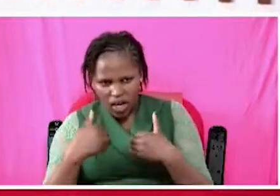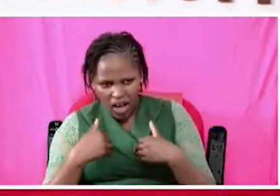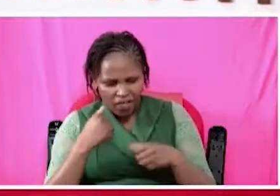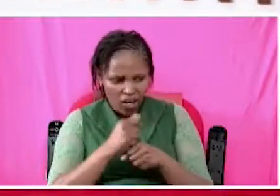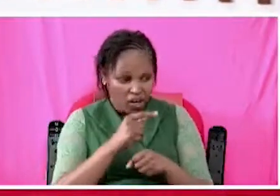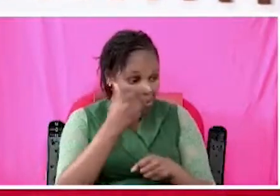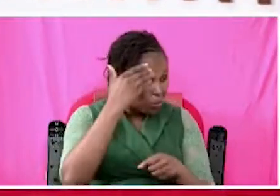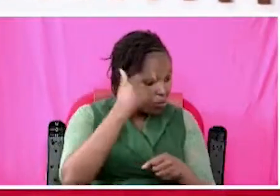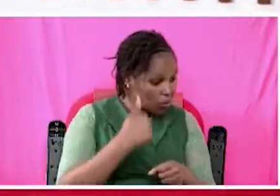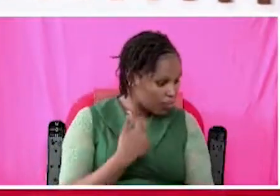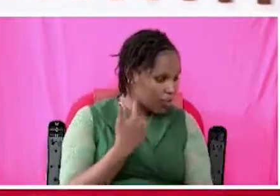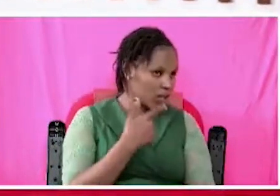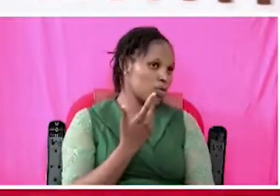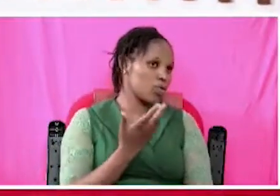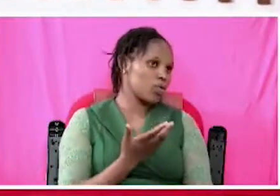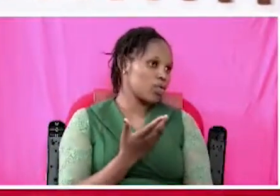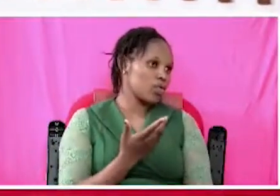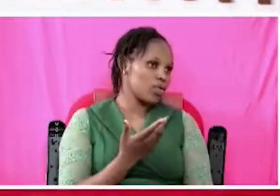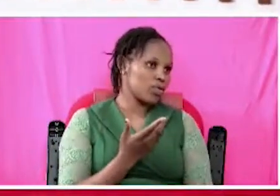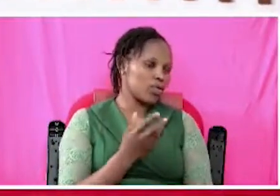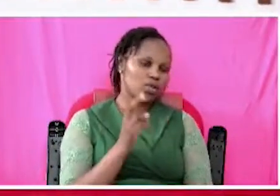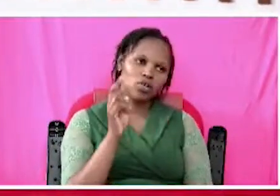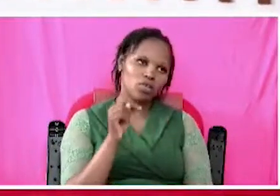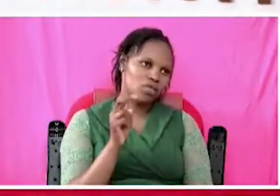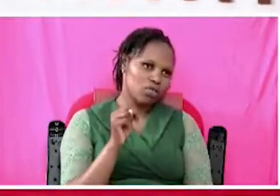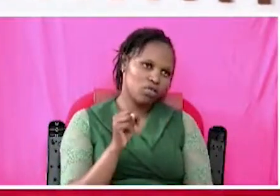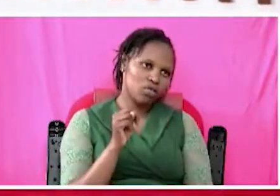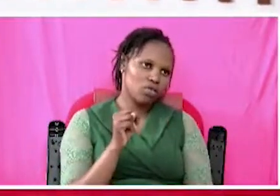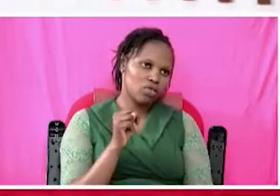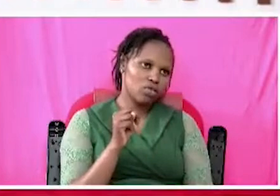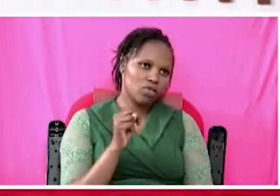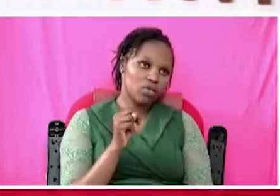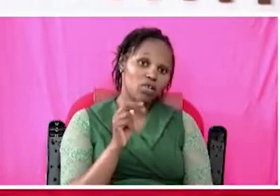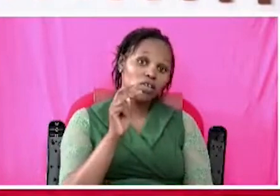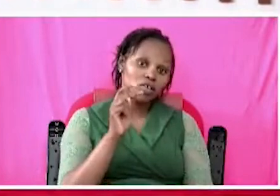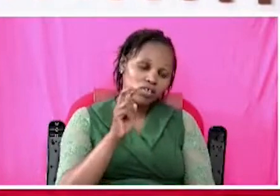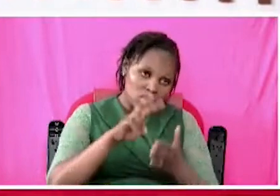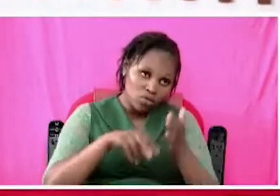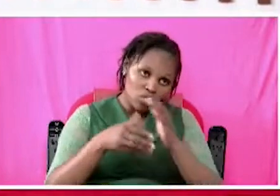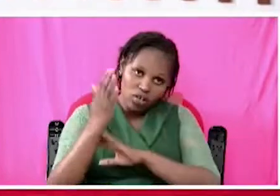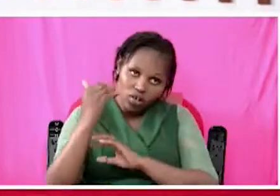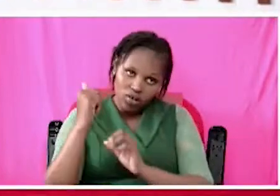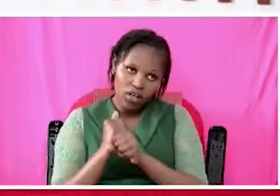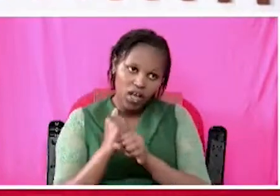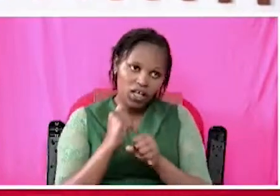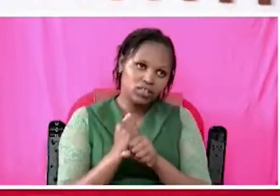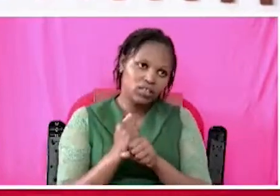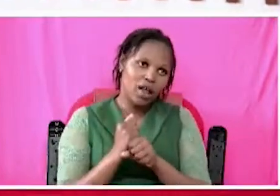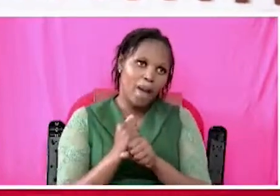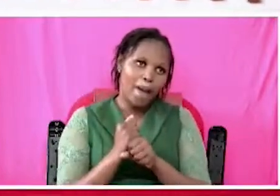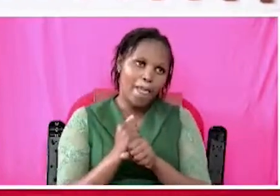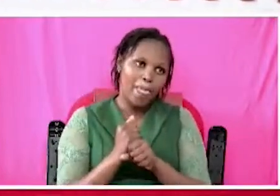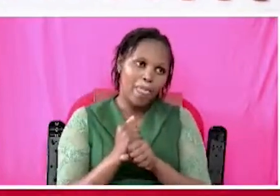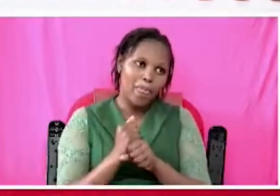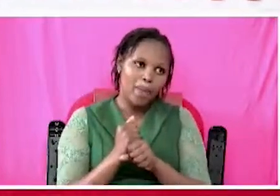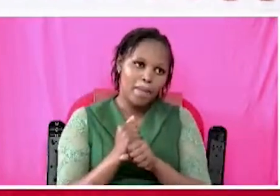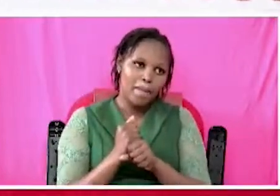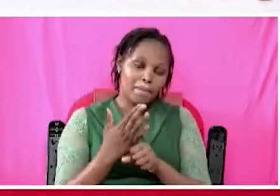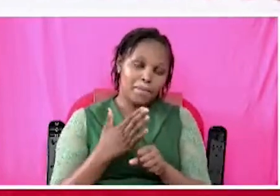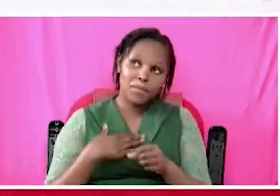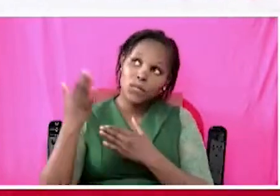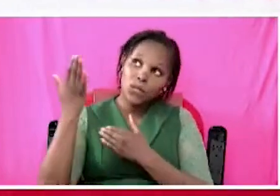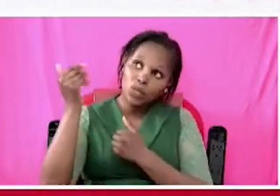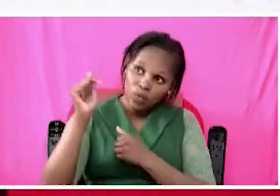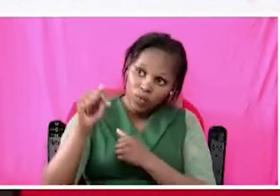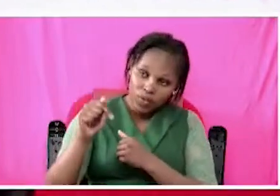am. No, he doesn't. See what God does. And my hope at the end of this